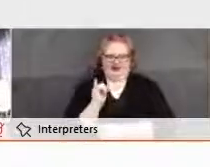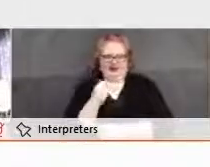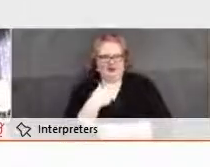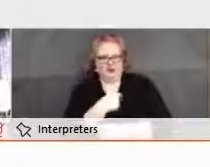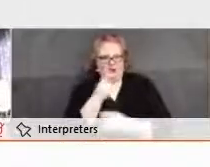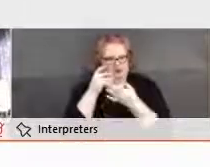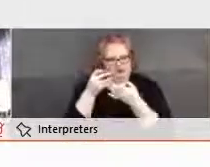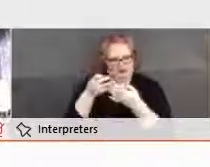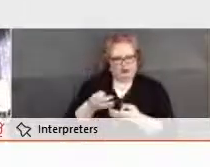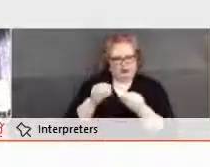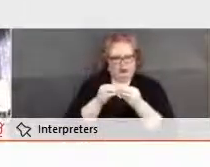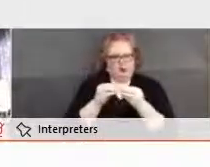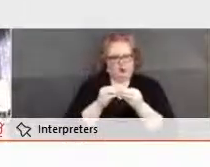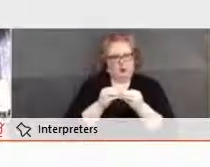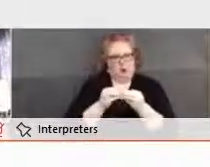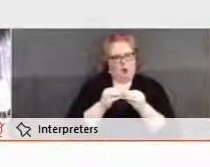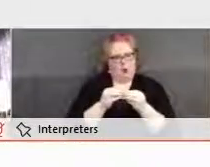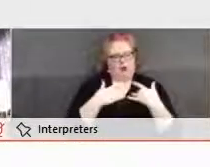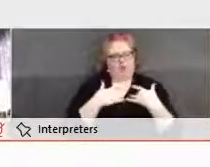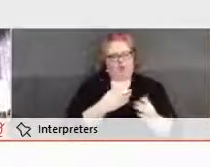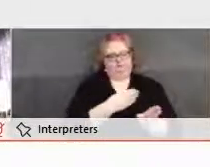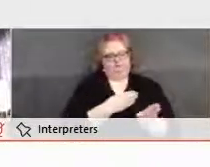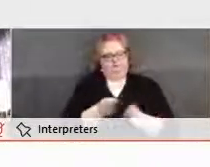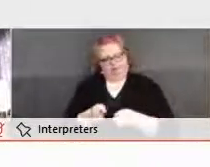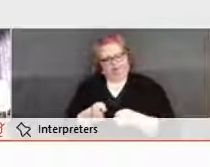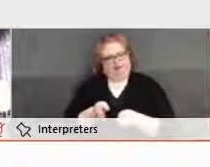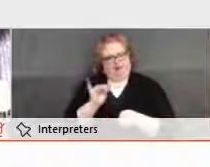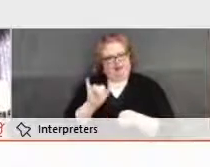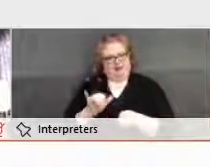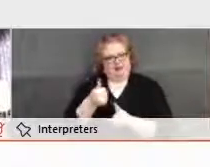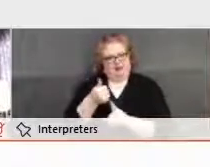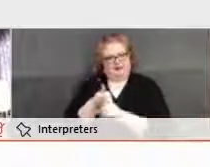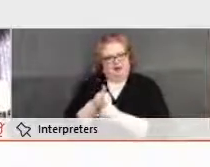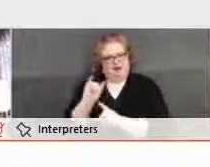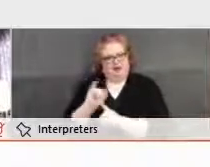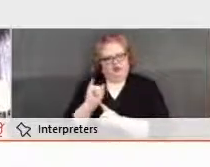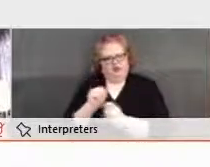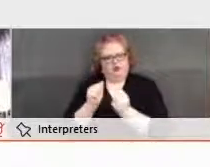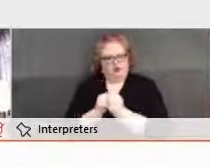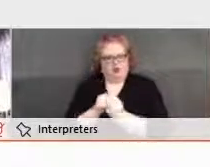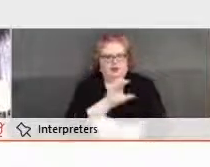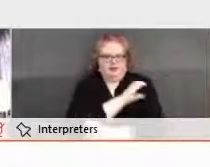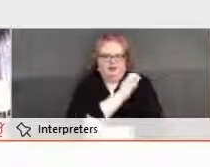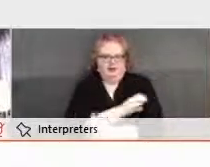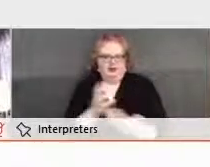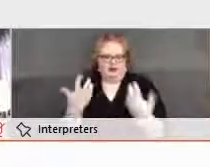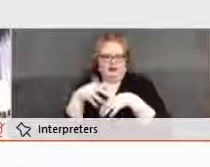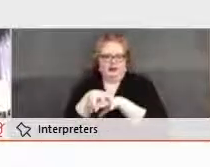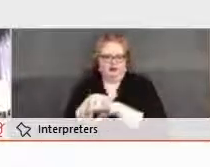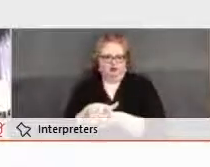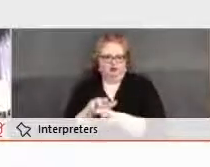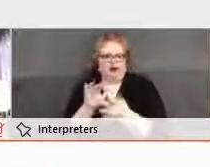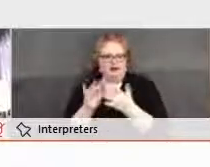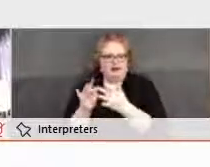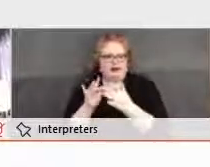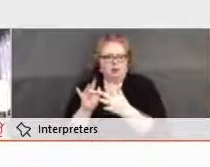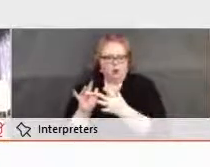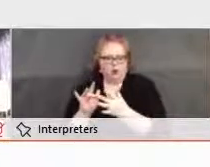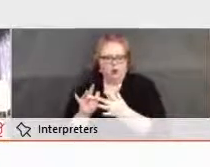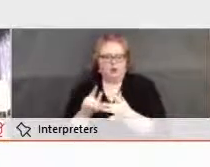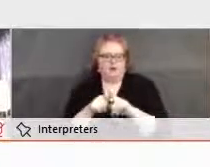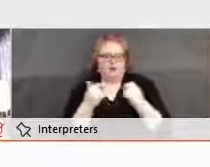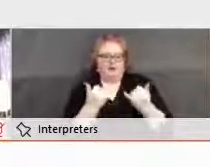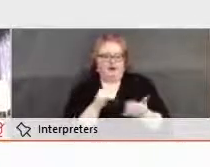path going to a self-insured model with a clinically integrated network. And now with this renewal number and